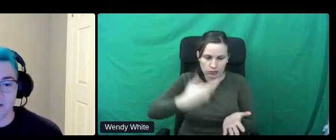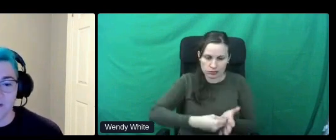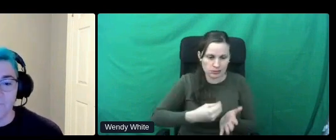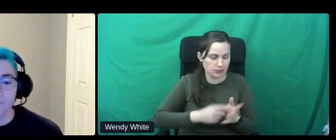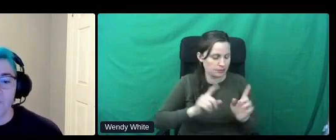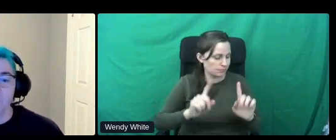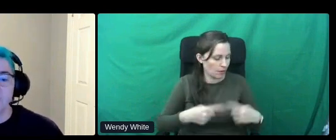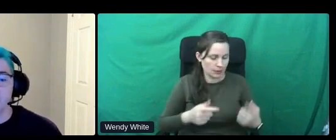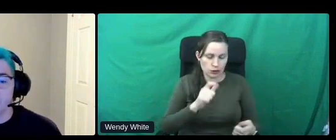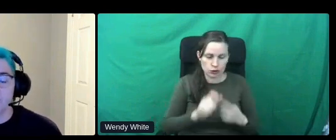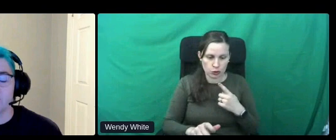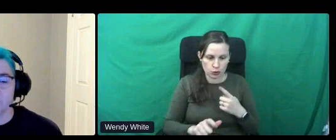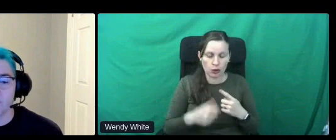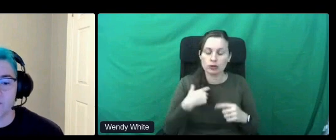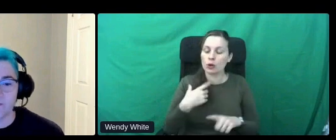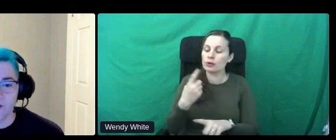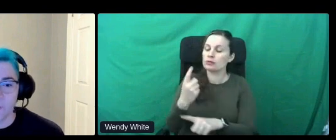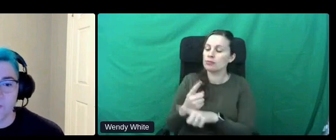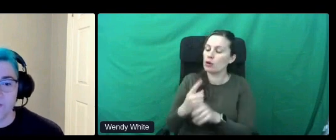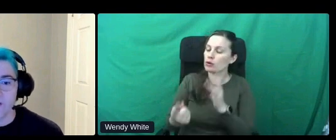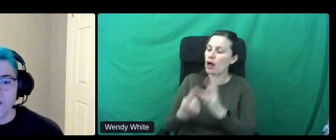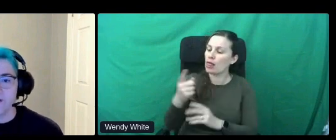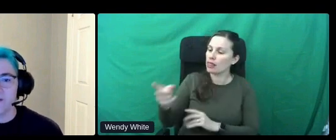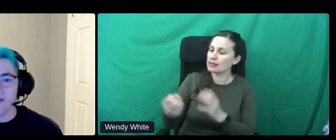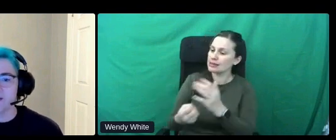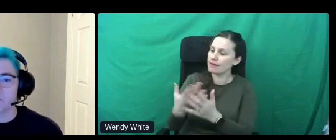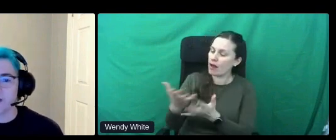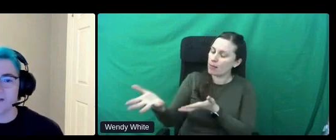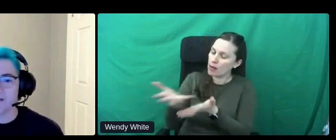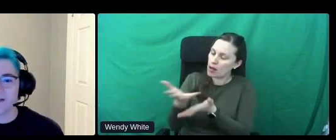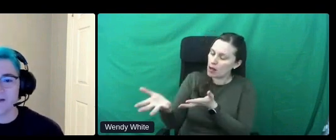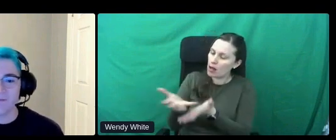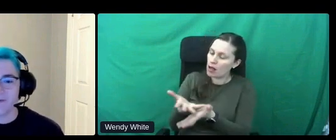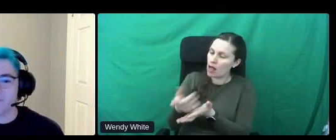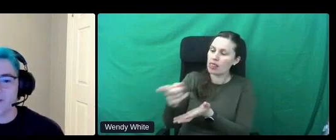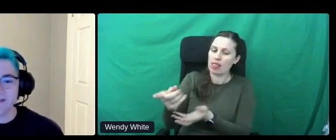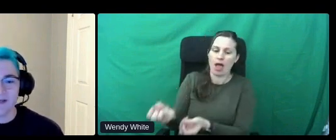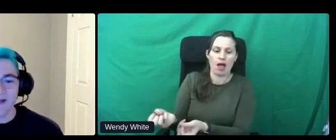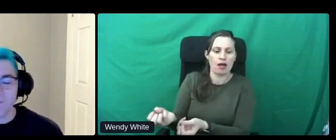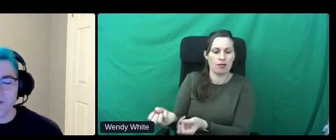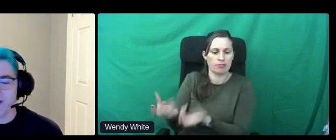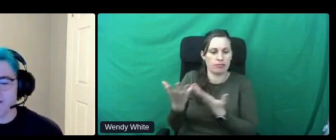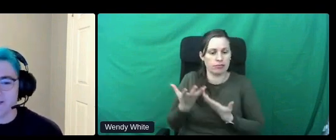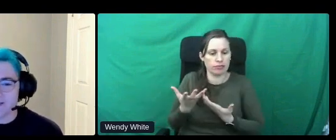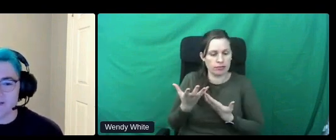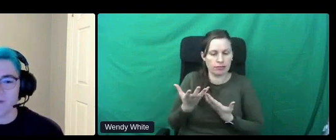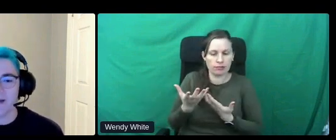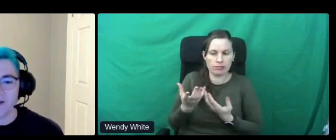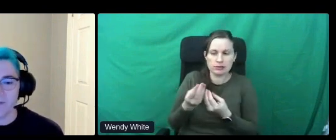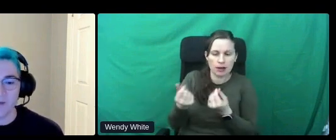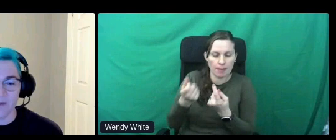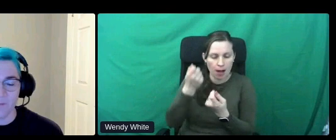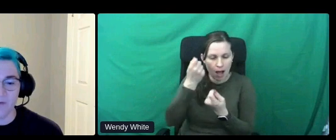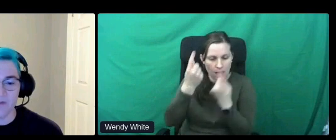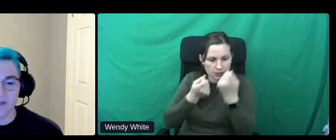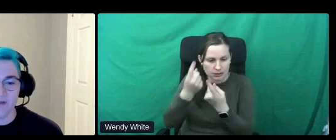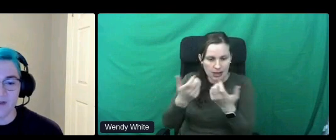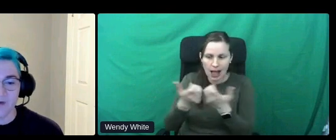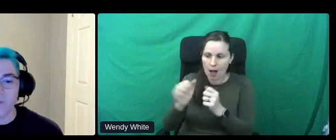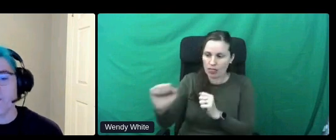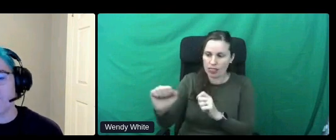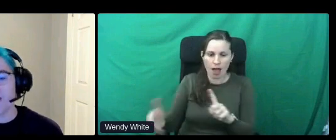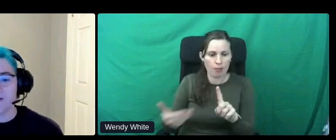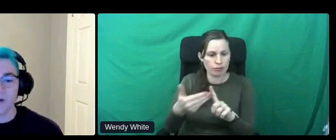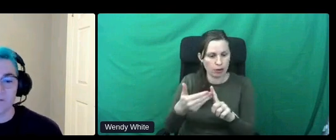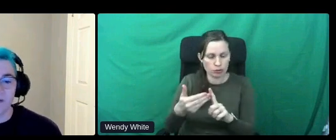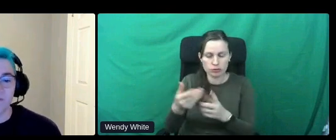done. We spoke to another developer. They expressed basically a couple of ideas about how they would approach it.